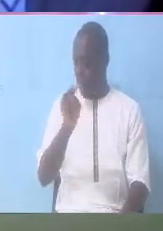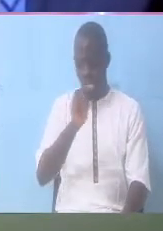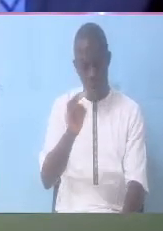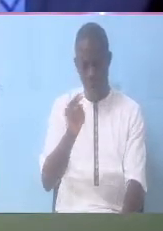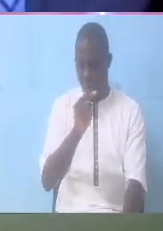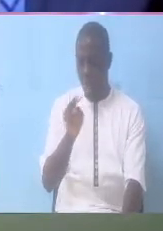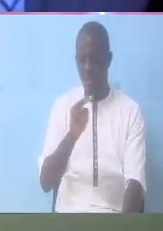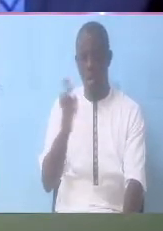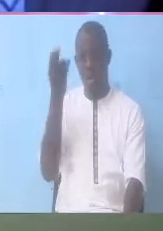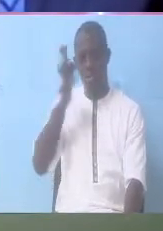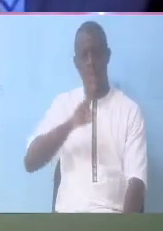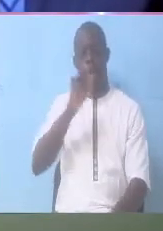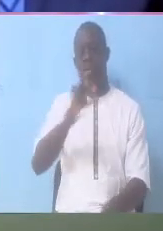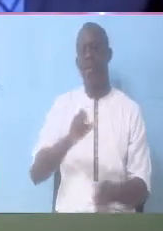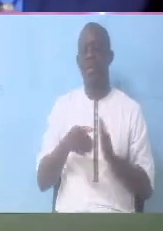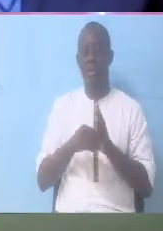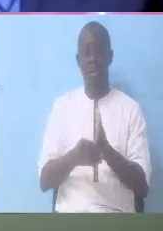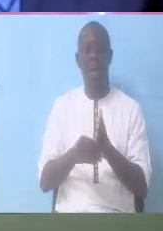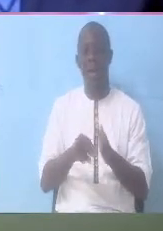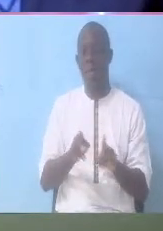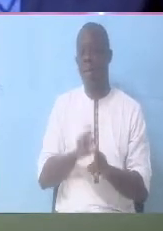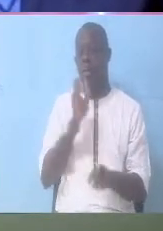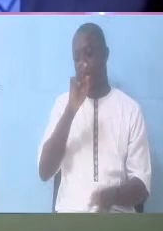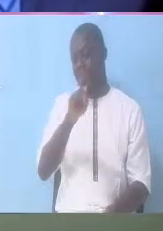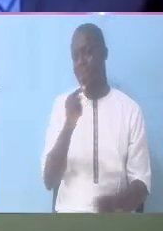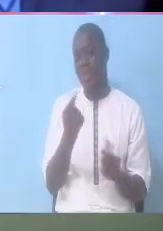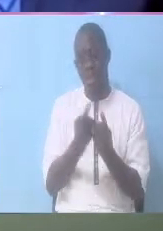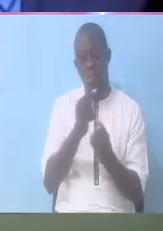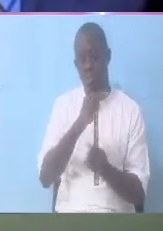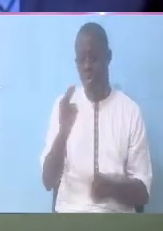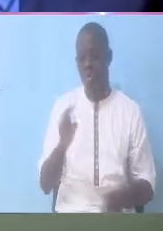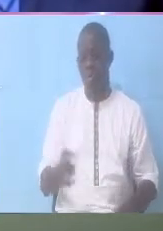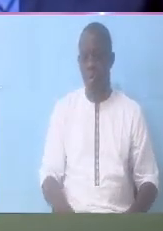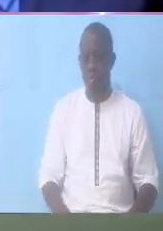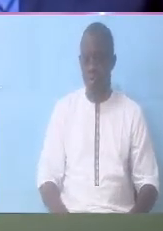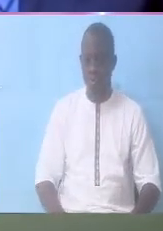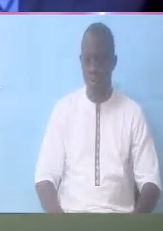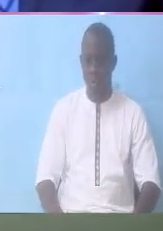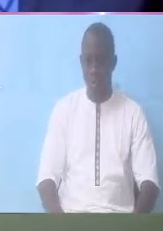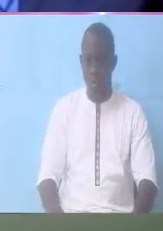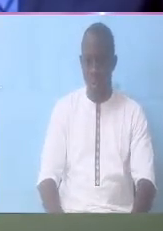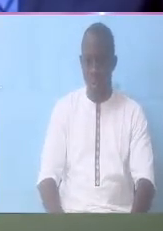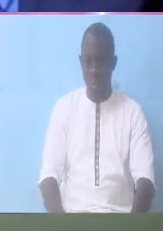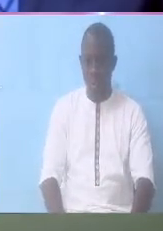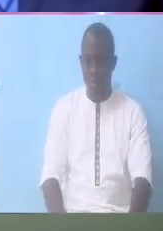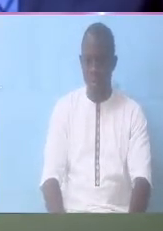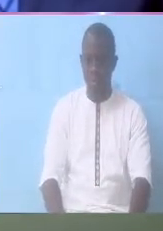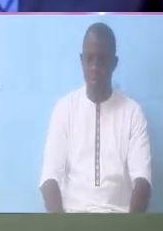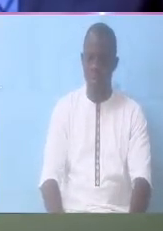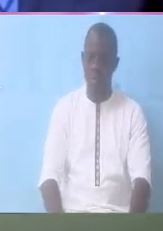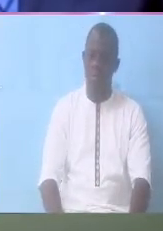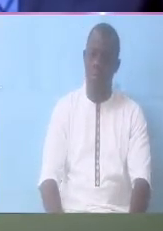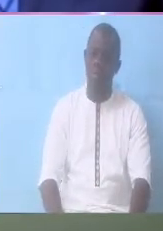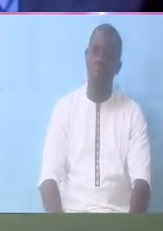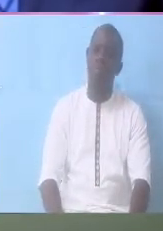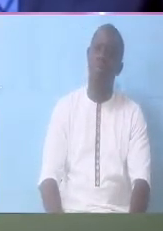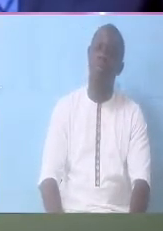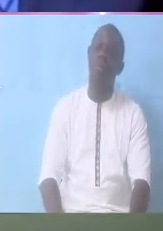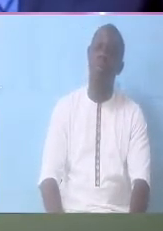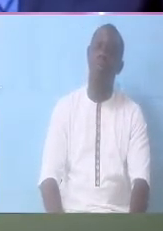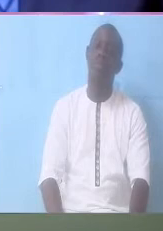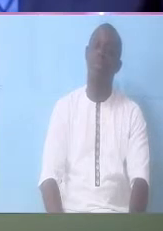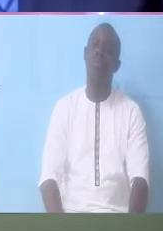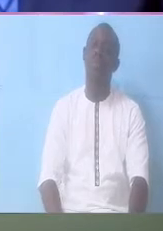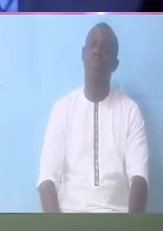I did not say that. What I'm saying here is, you see, when they are giving this thing, they are allowed to go and sit under the sun. So when they are being called